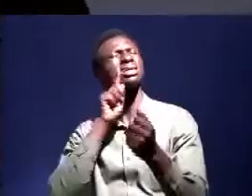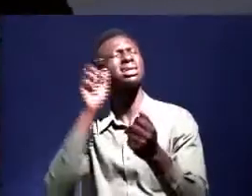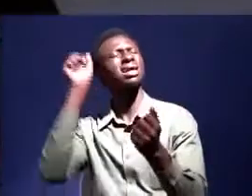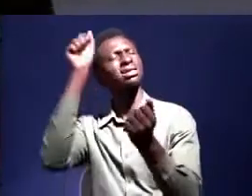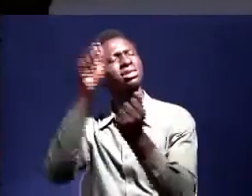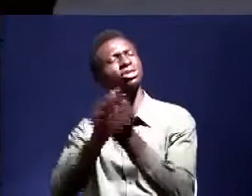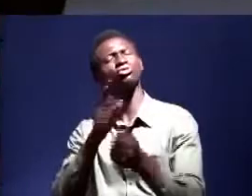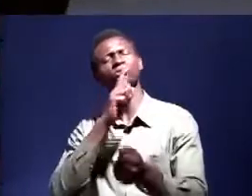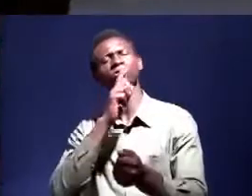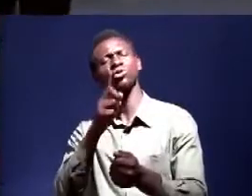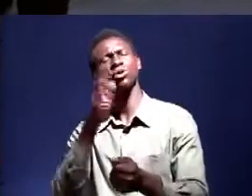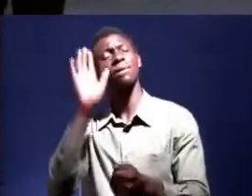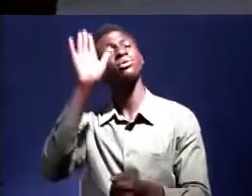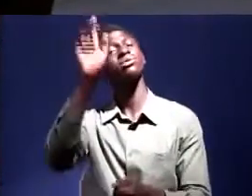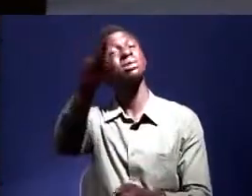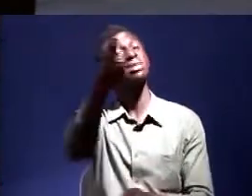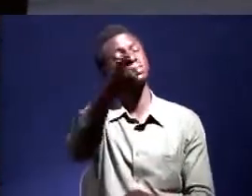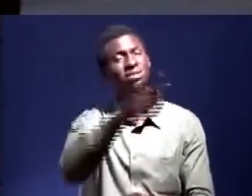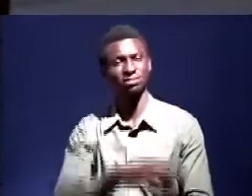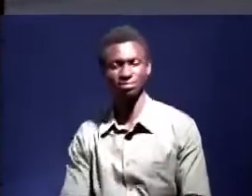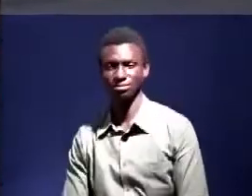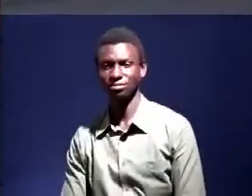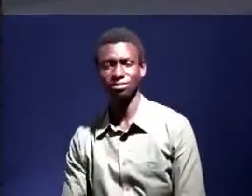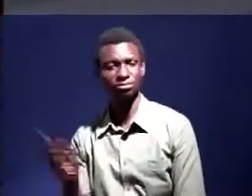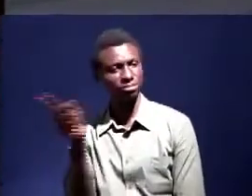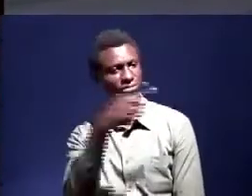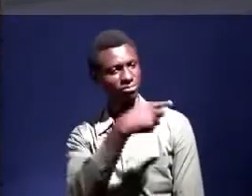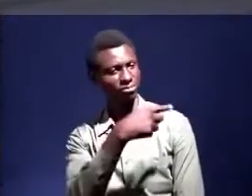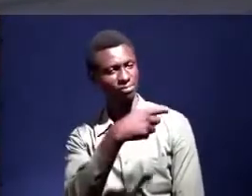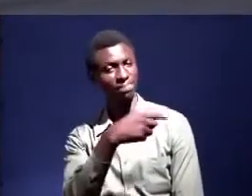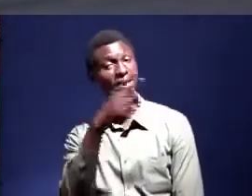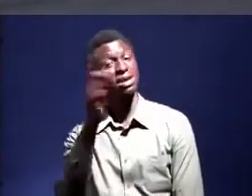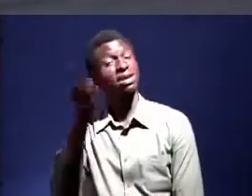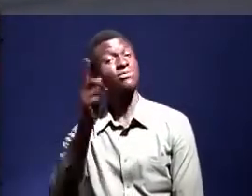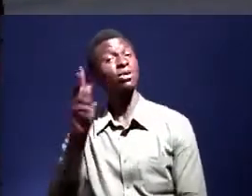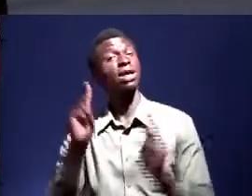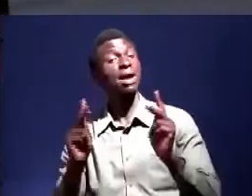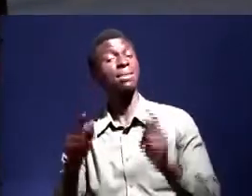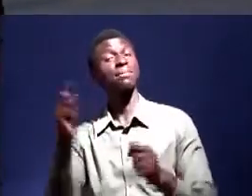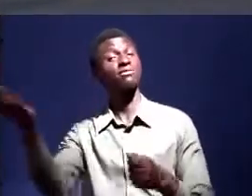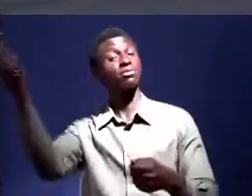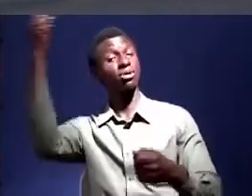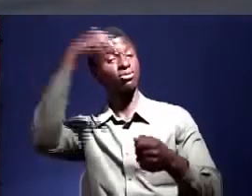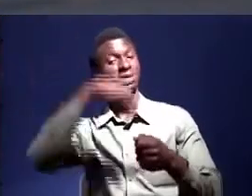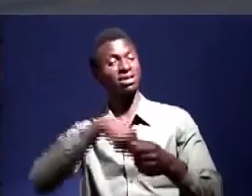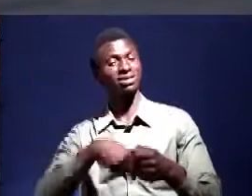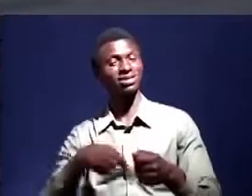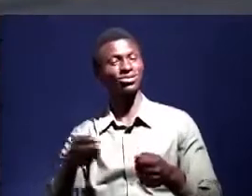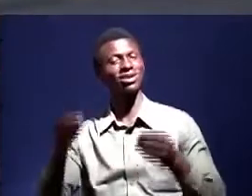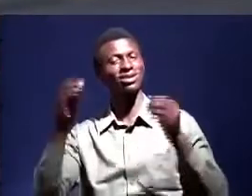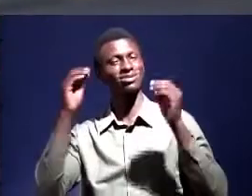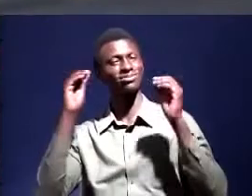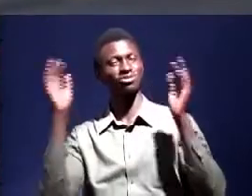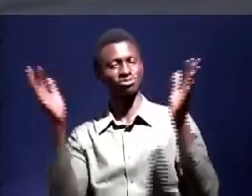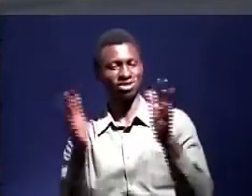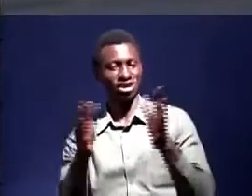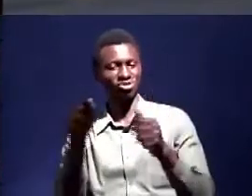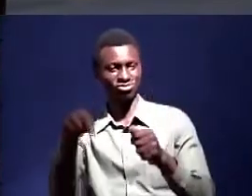So as you've been coming to these meetings, you've been learning the teachings of the Bible.